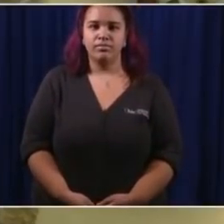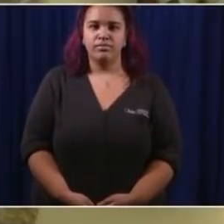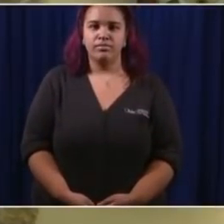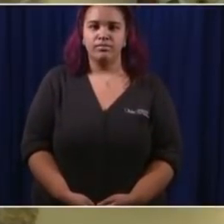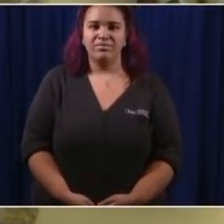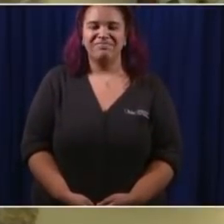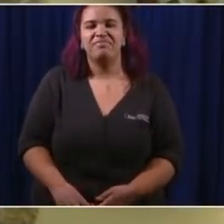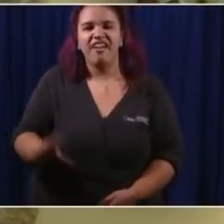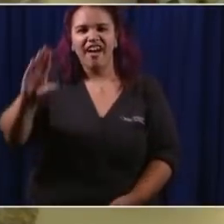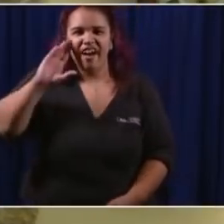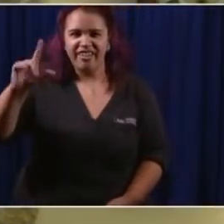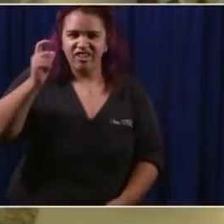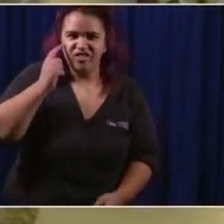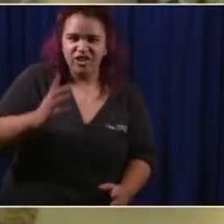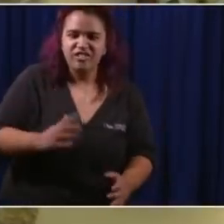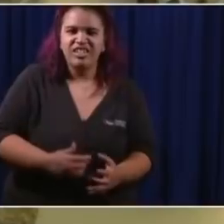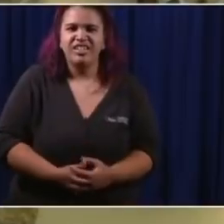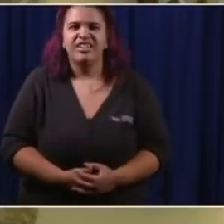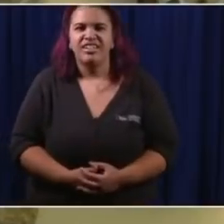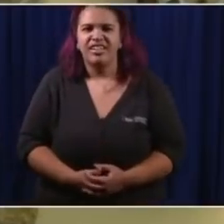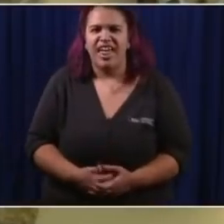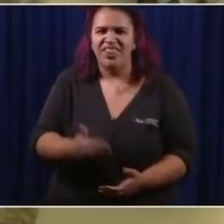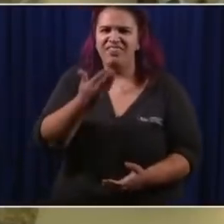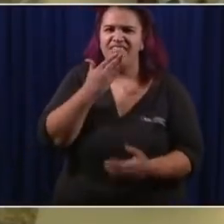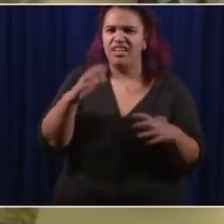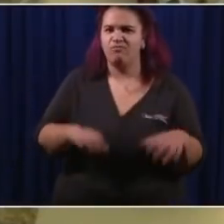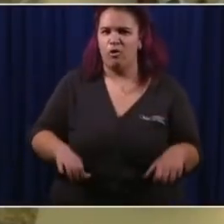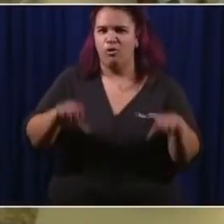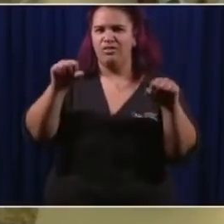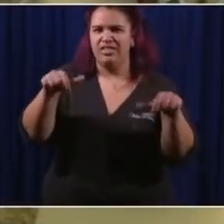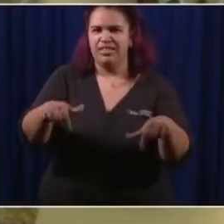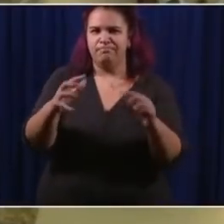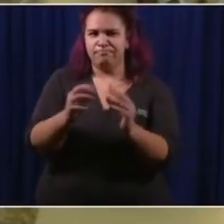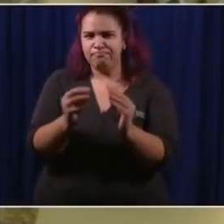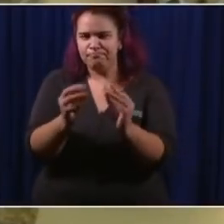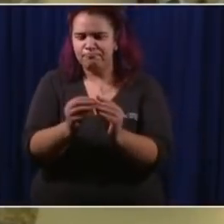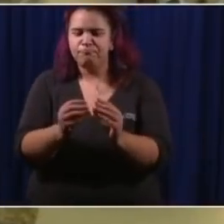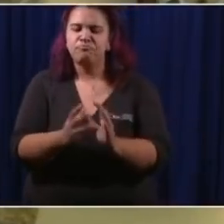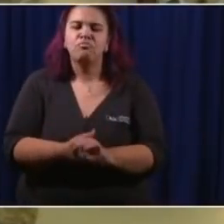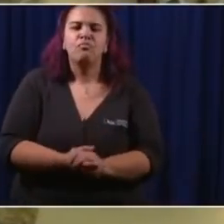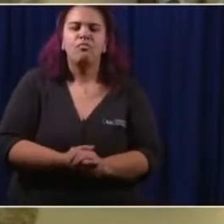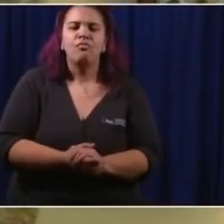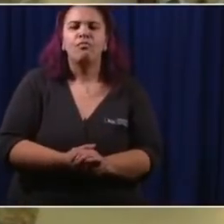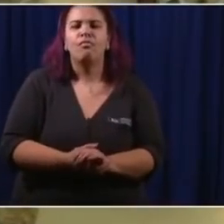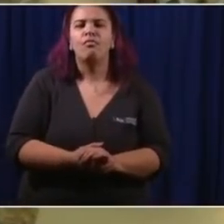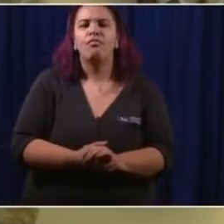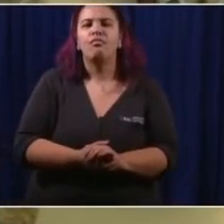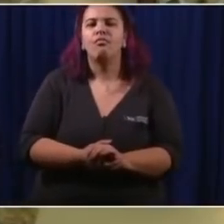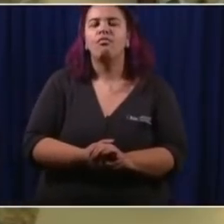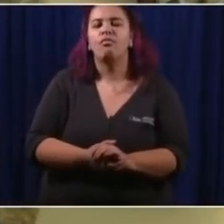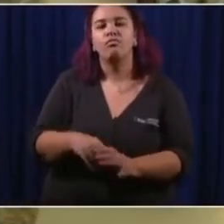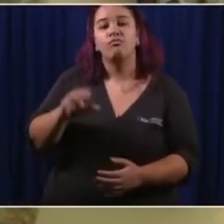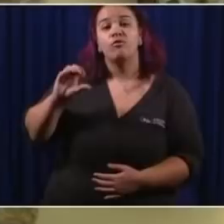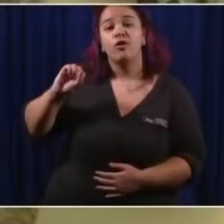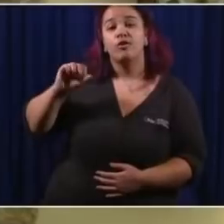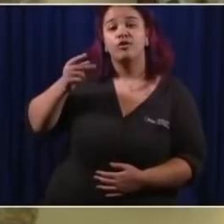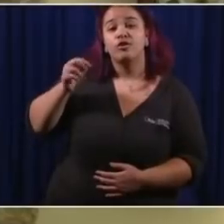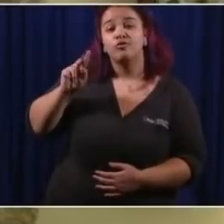Okay. Hi, Governor. Thanks for doing this as always. I wanted to ask you about the capacity on arts and sports